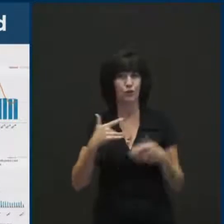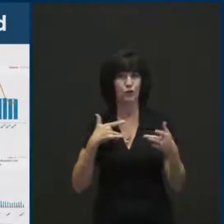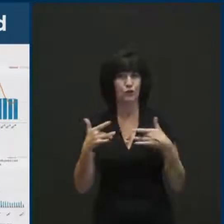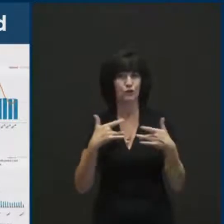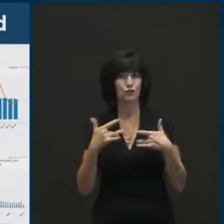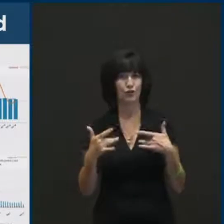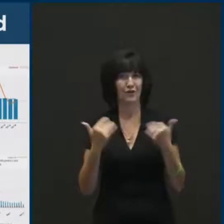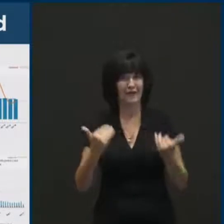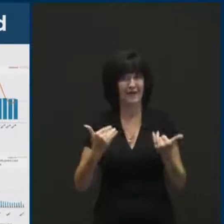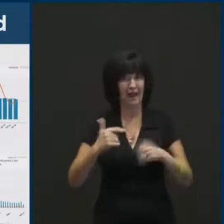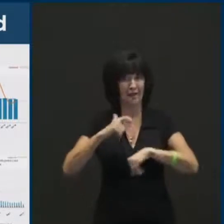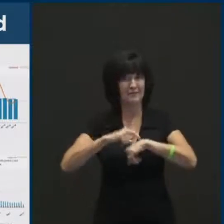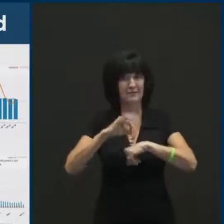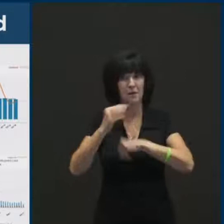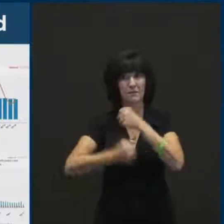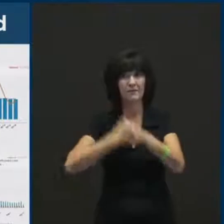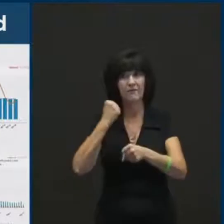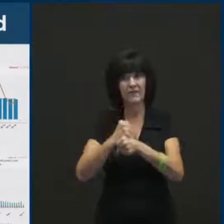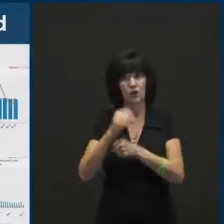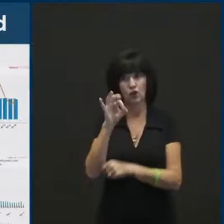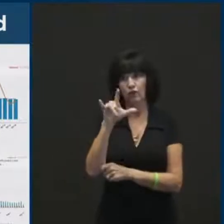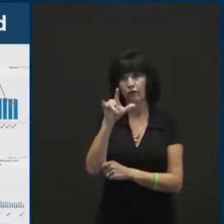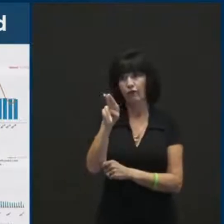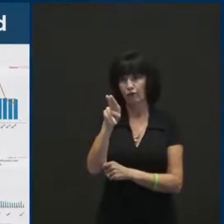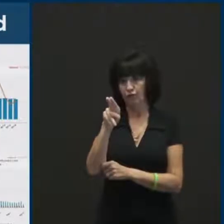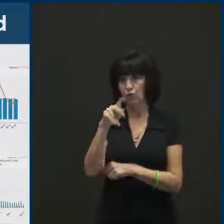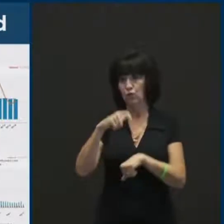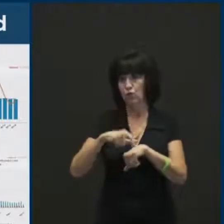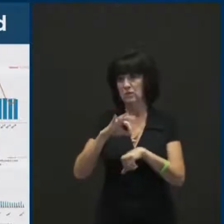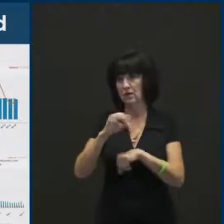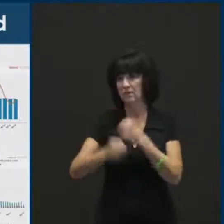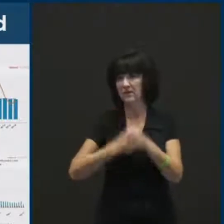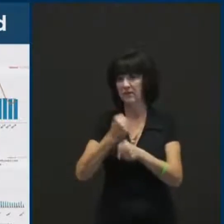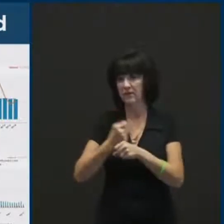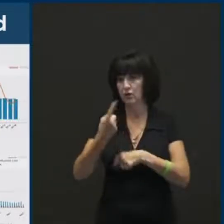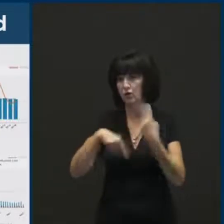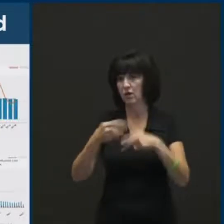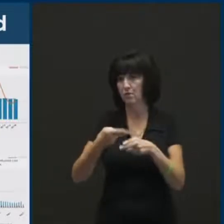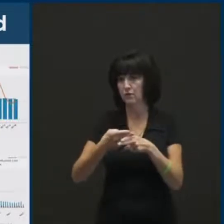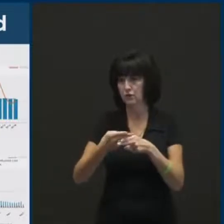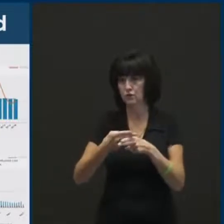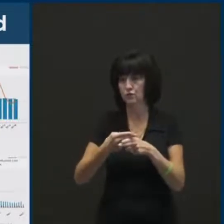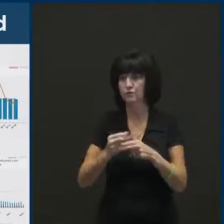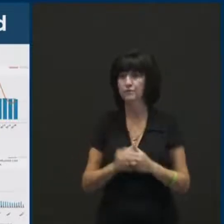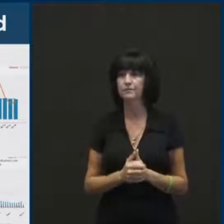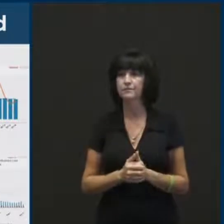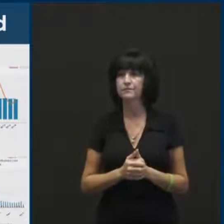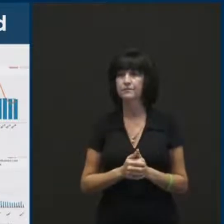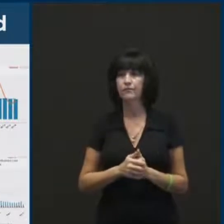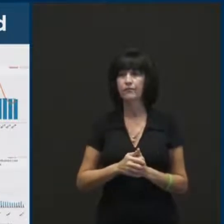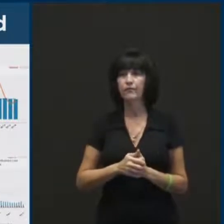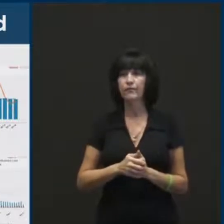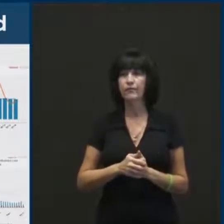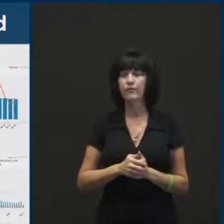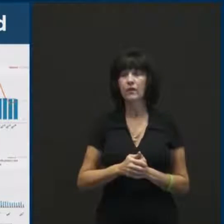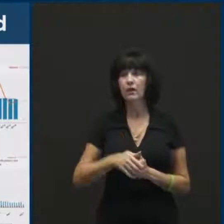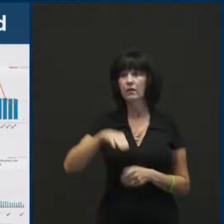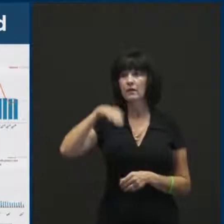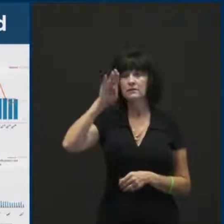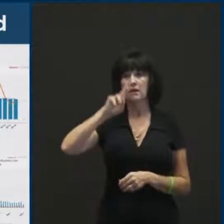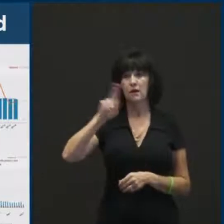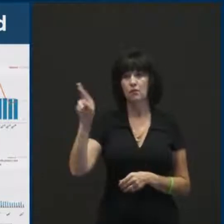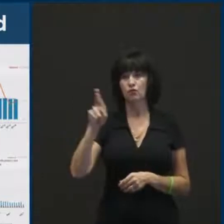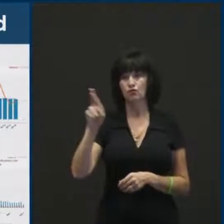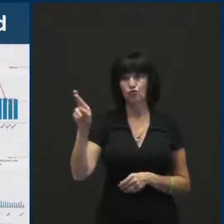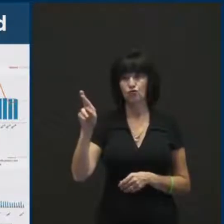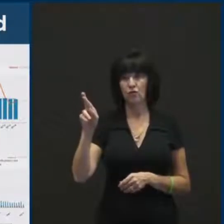people need hospital attention there. The top far right is the new positive cases. You can see, and if you look at